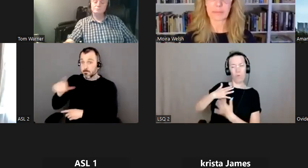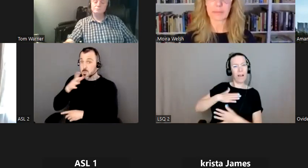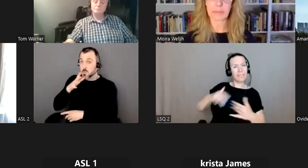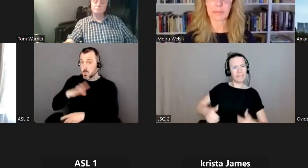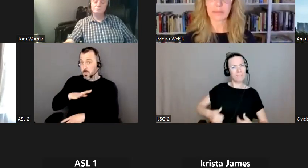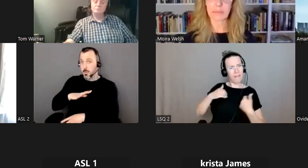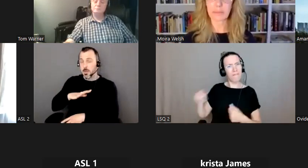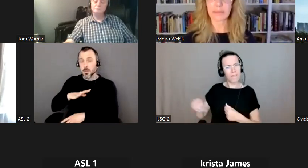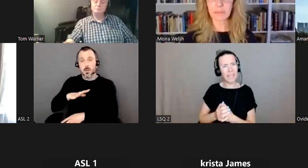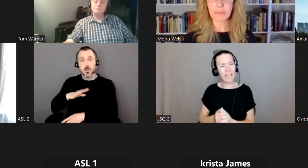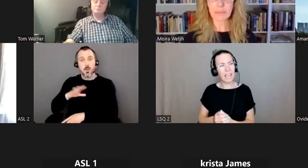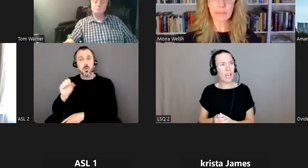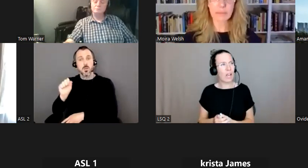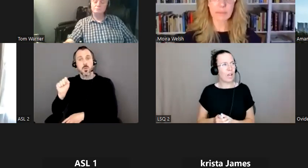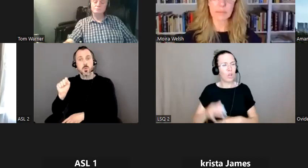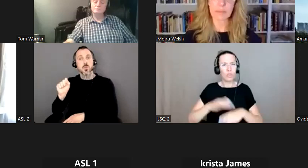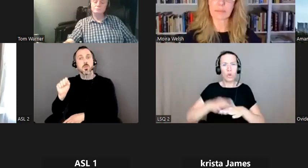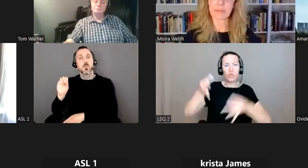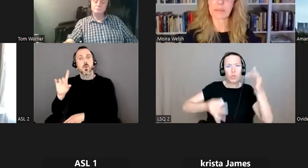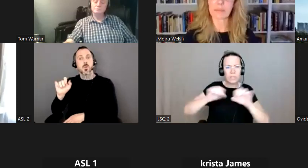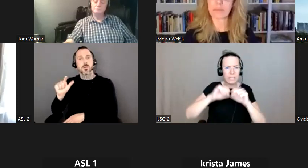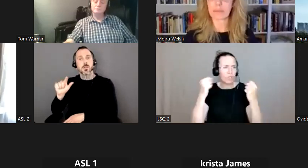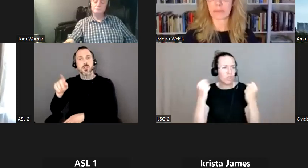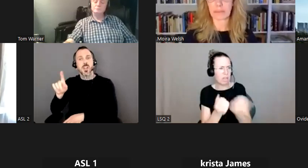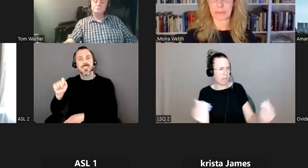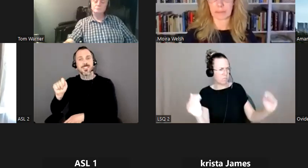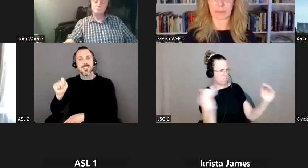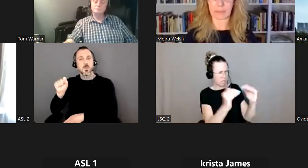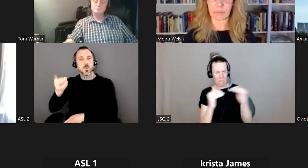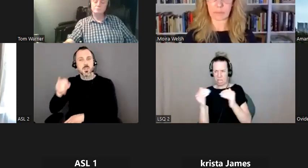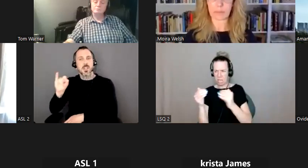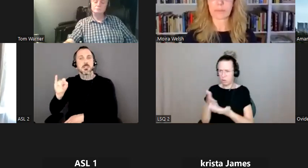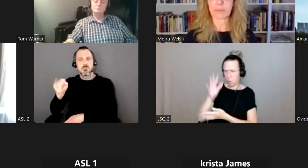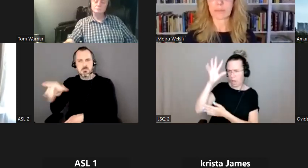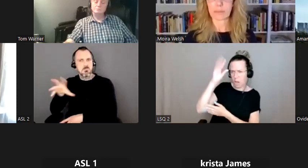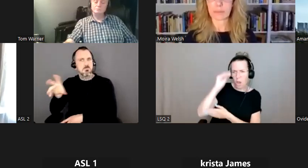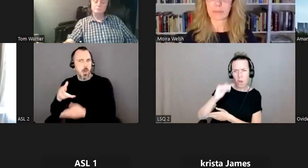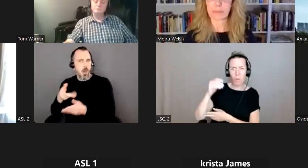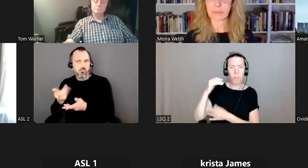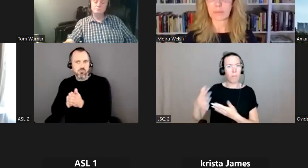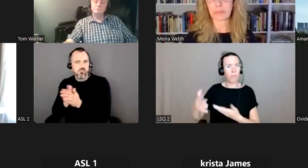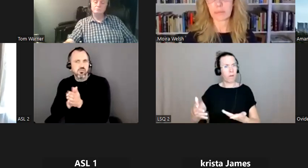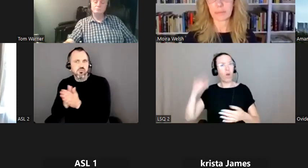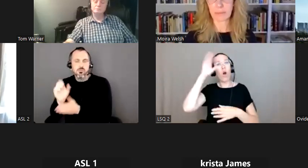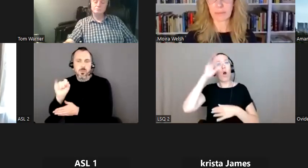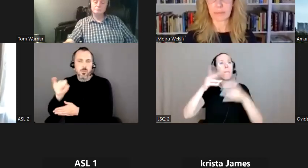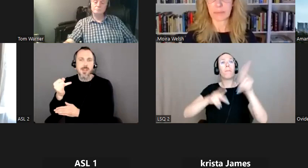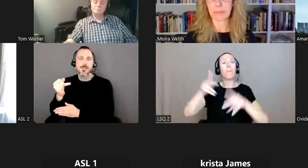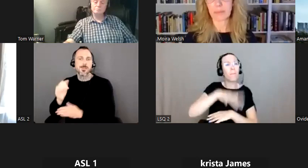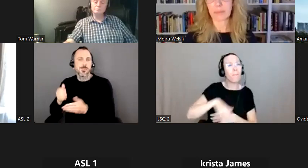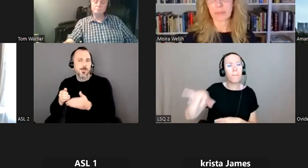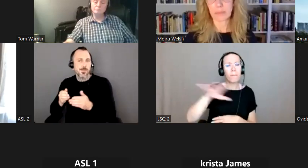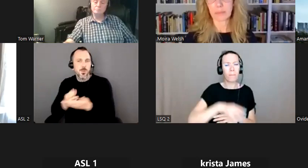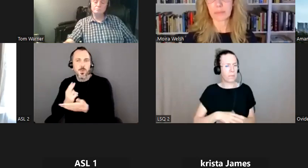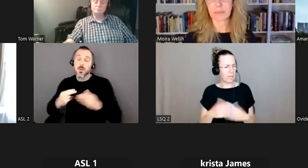concerned with social justice and equality and human rights. And that was kind of my early upbringing in grade school